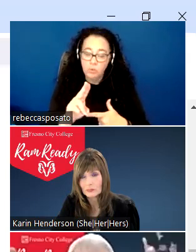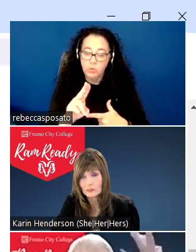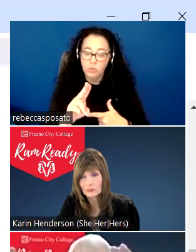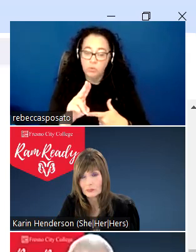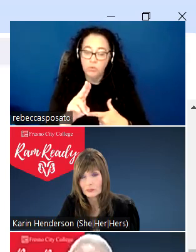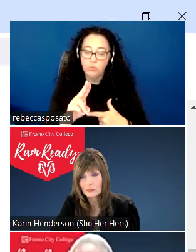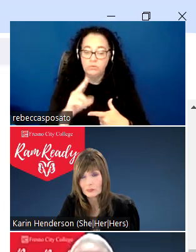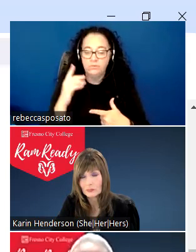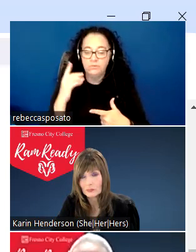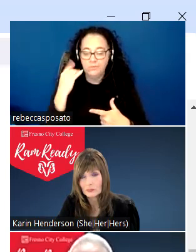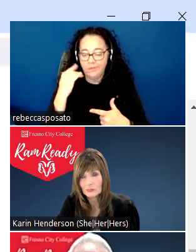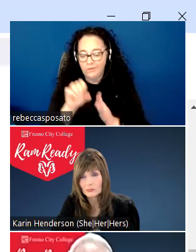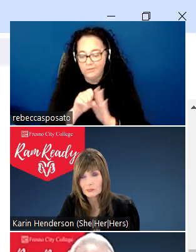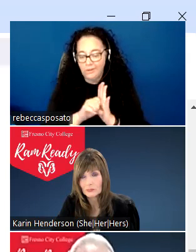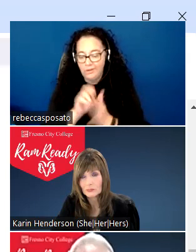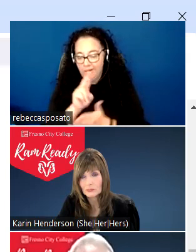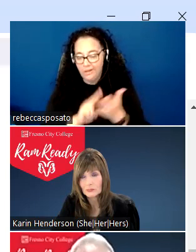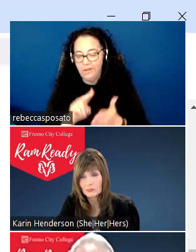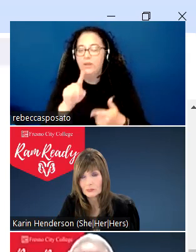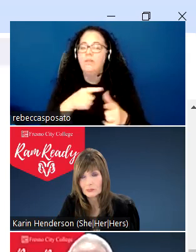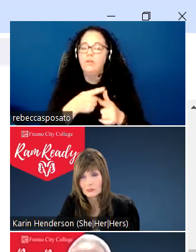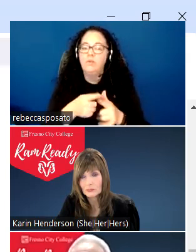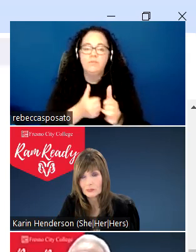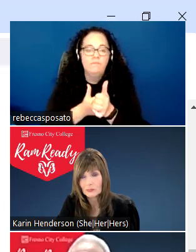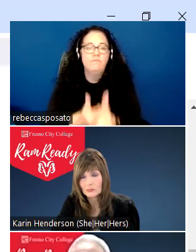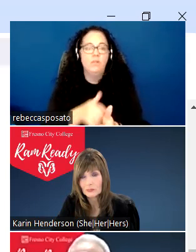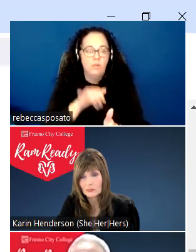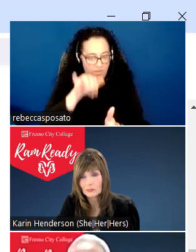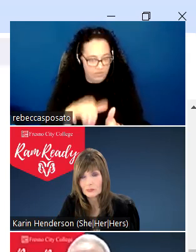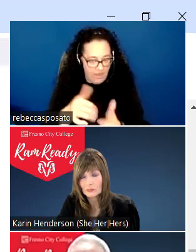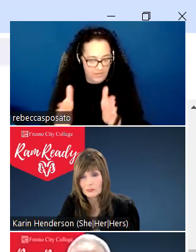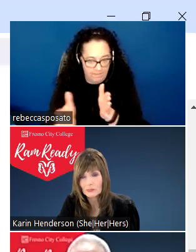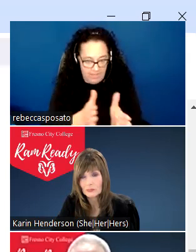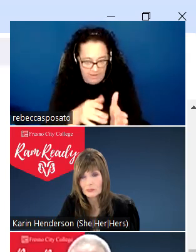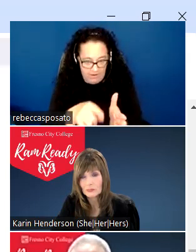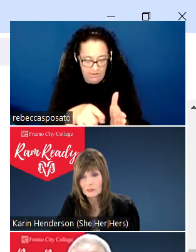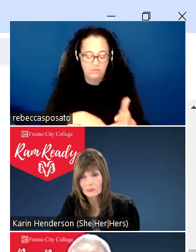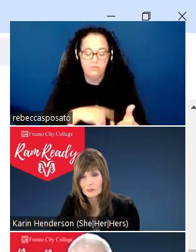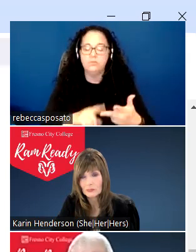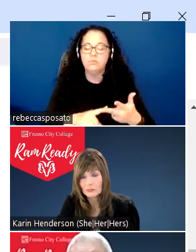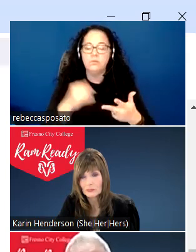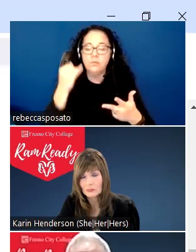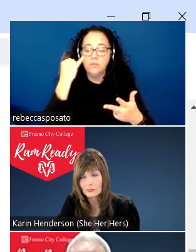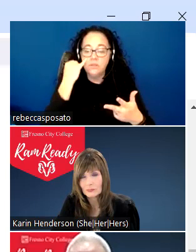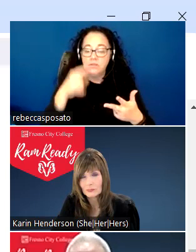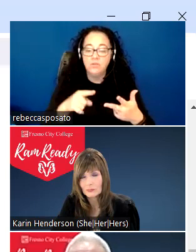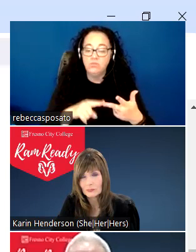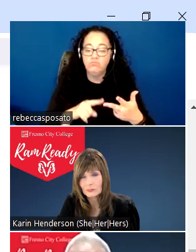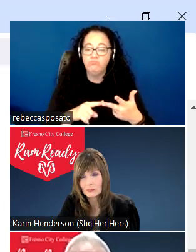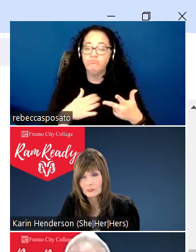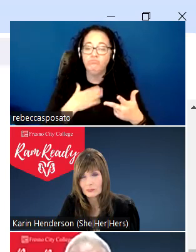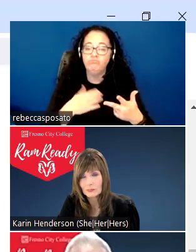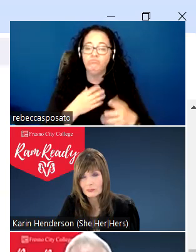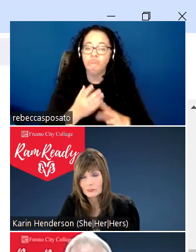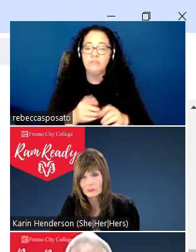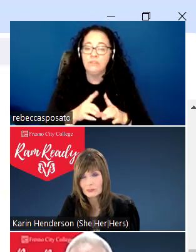universities, you would follow that one. And if you are just happy to just earn a degree